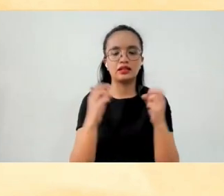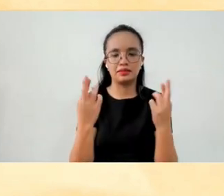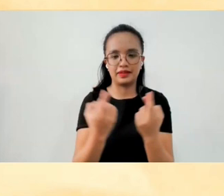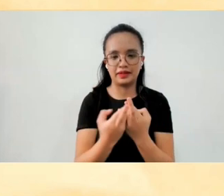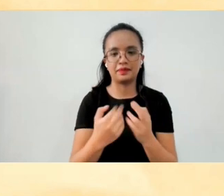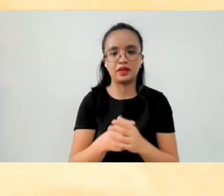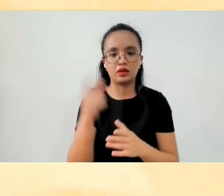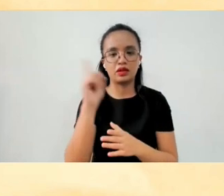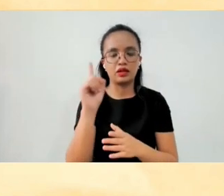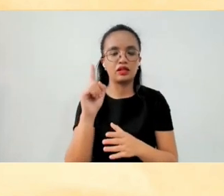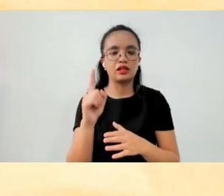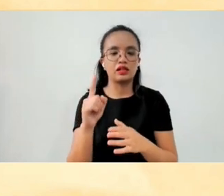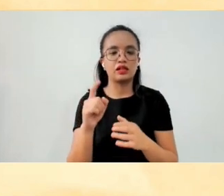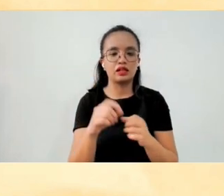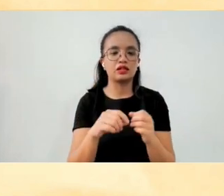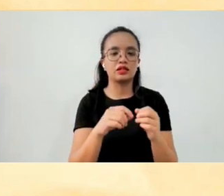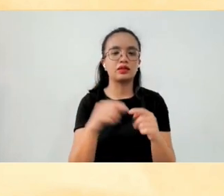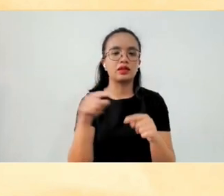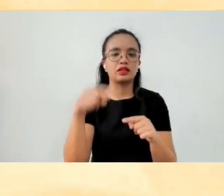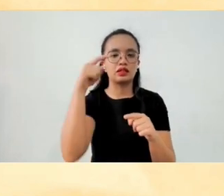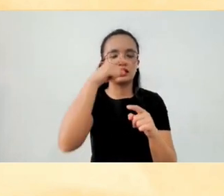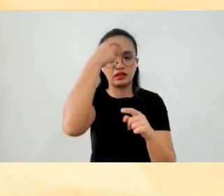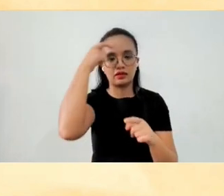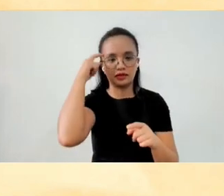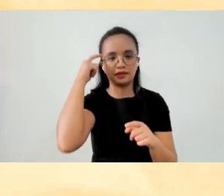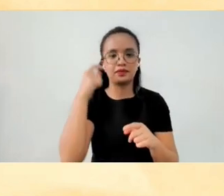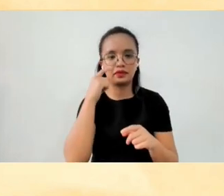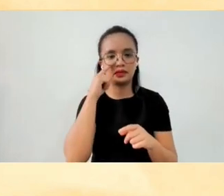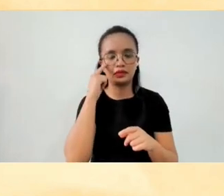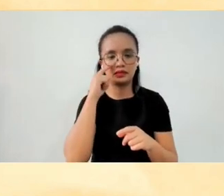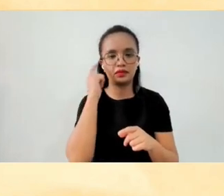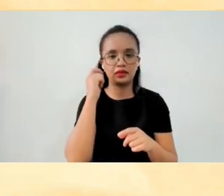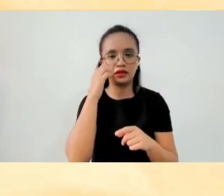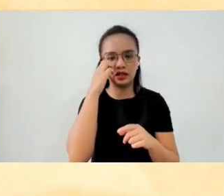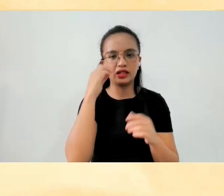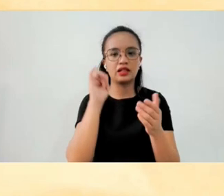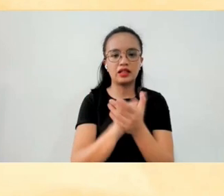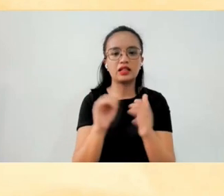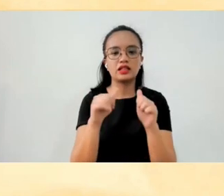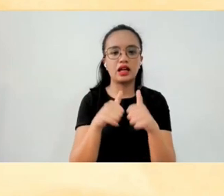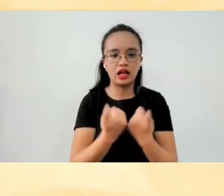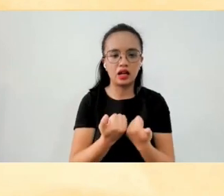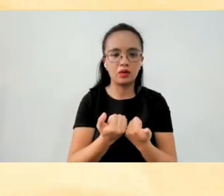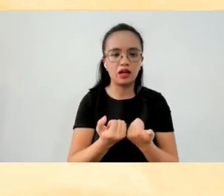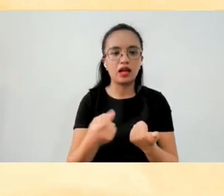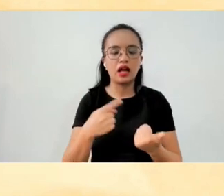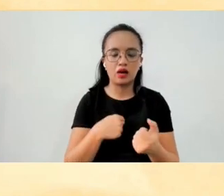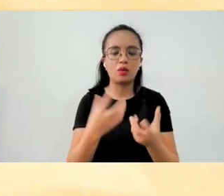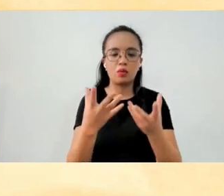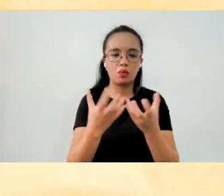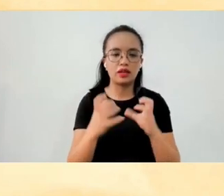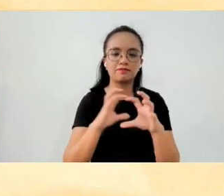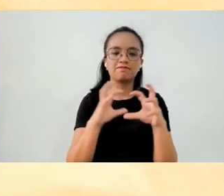of complex trauma. So that's how I would like to